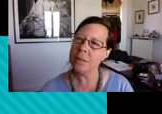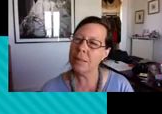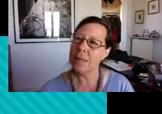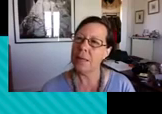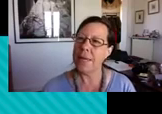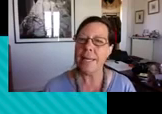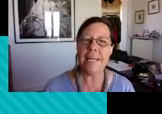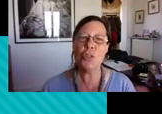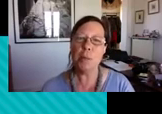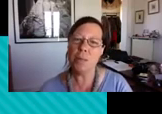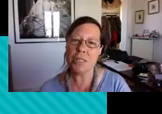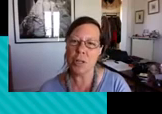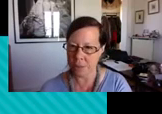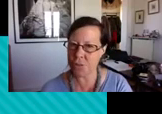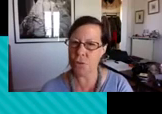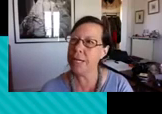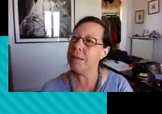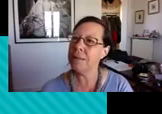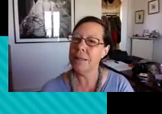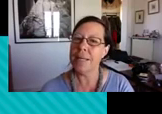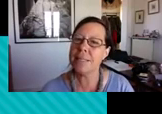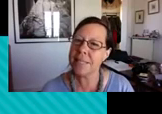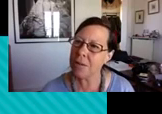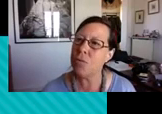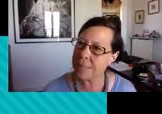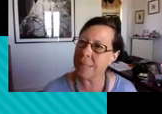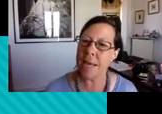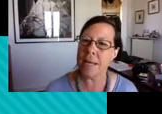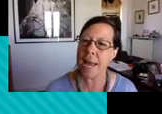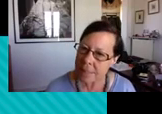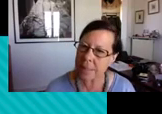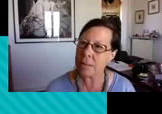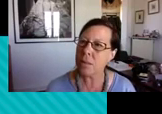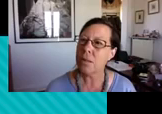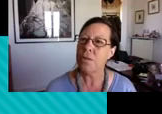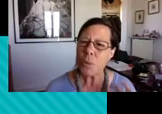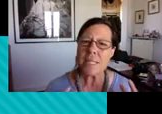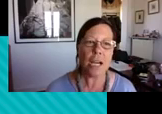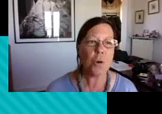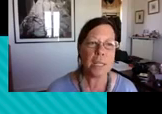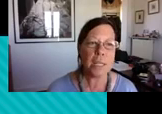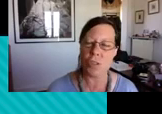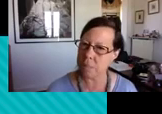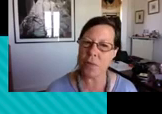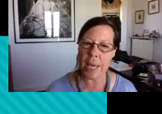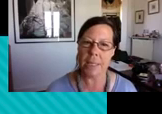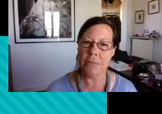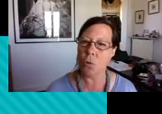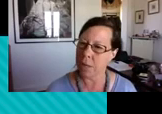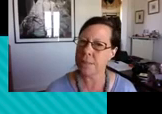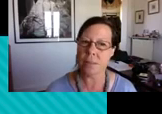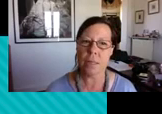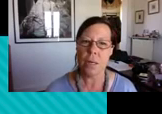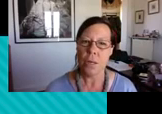cure, they can get you to publish a story instead of once again asking the really tough questions about their handling